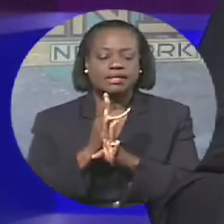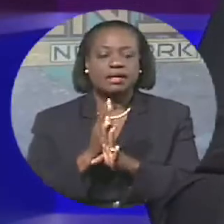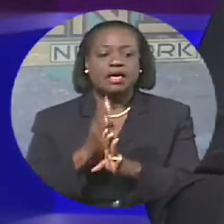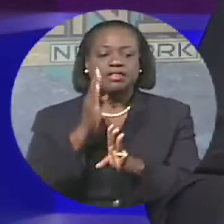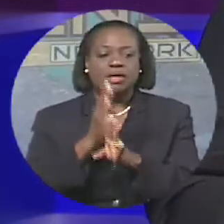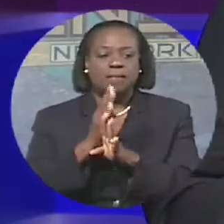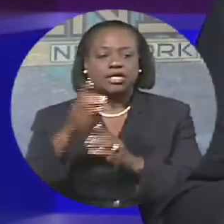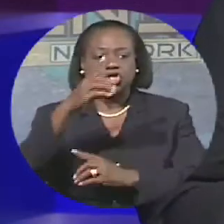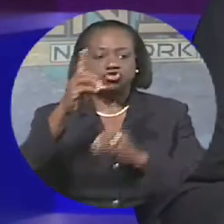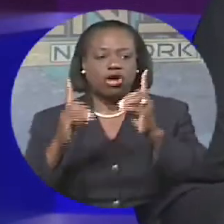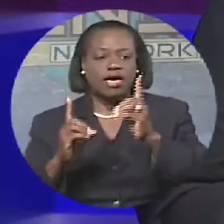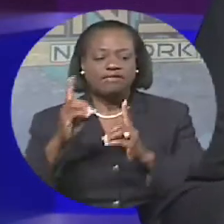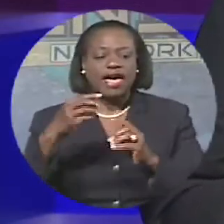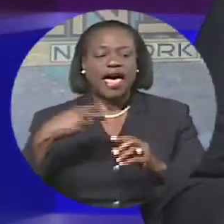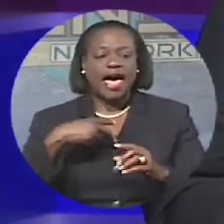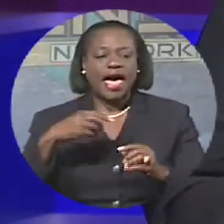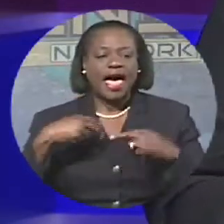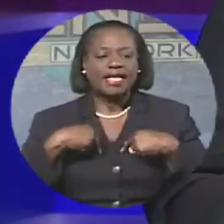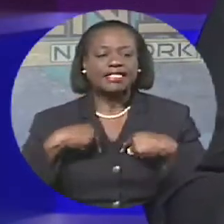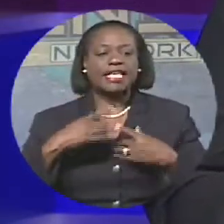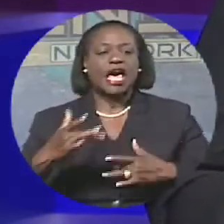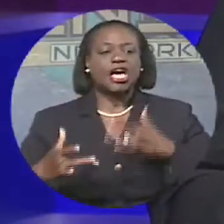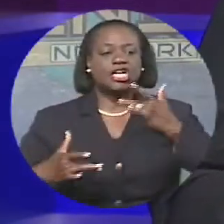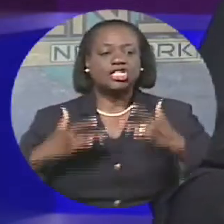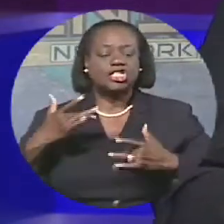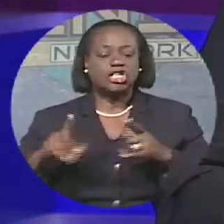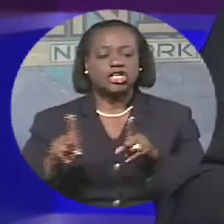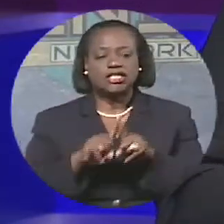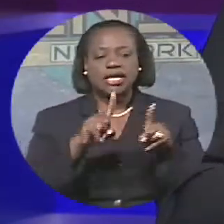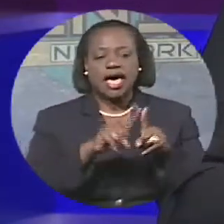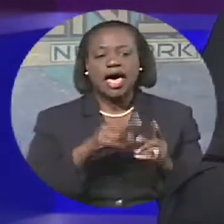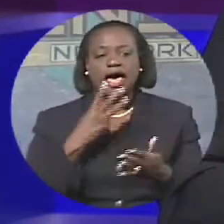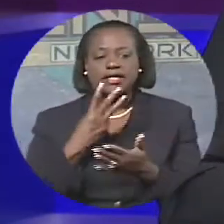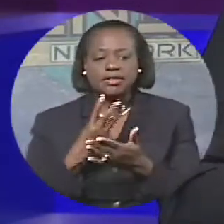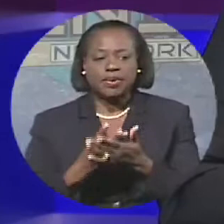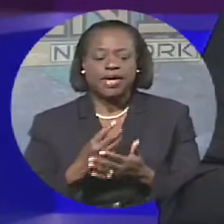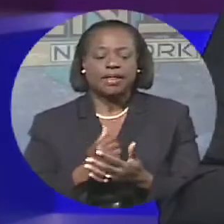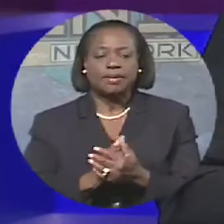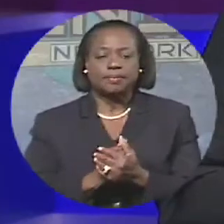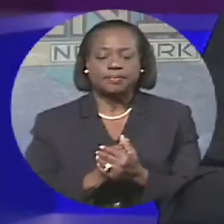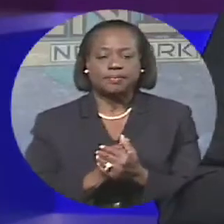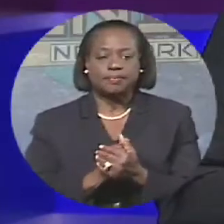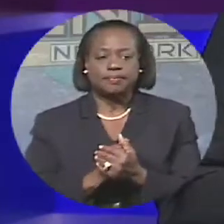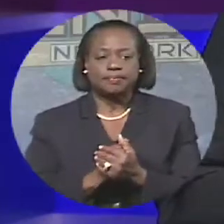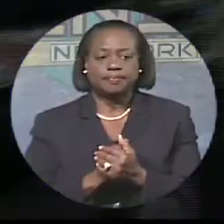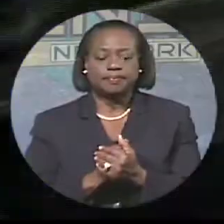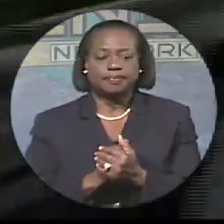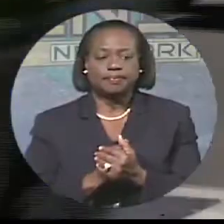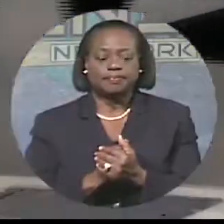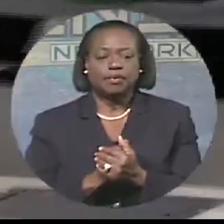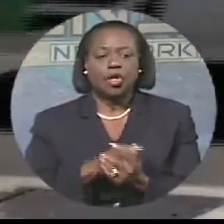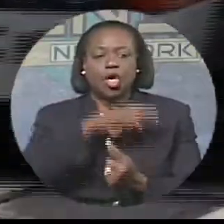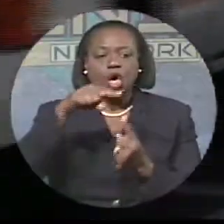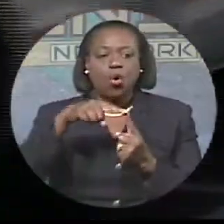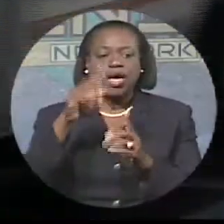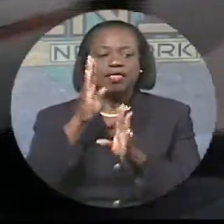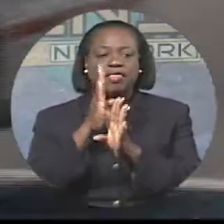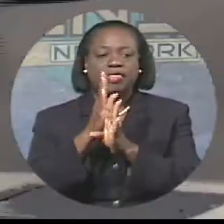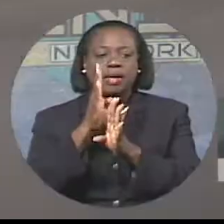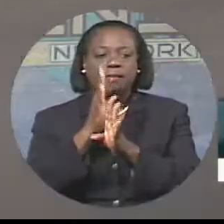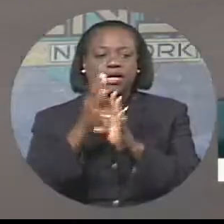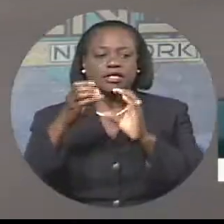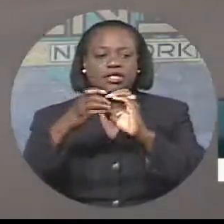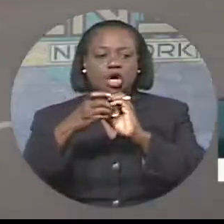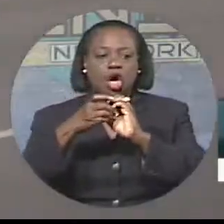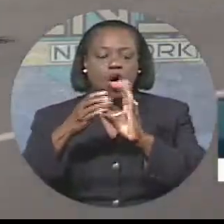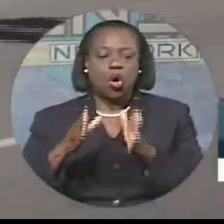their concerns as well, as Janae Noel Ferguson found when she talked with some of them today. When bus franchise owner